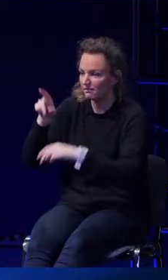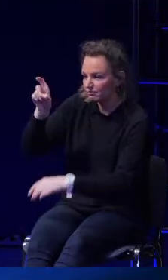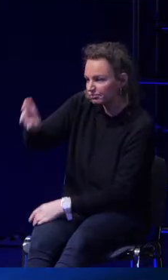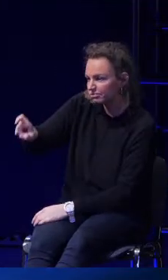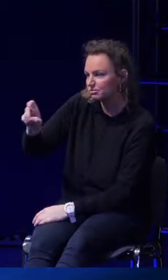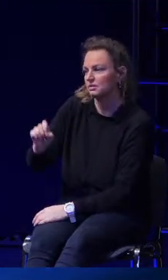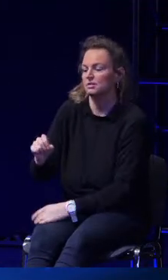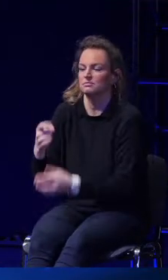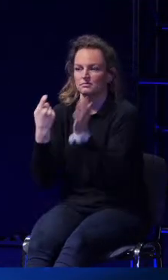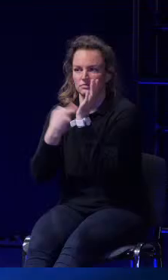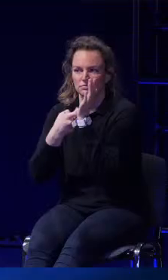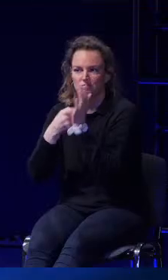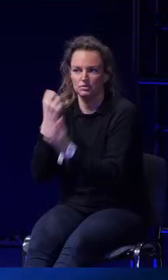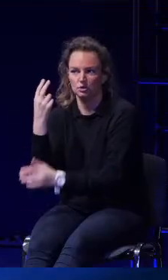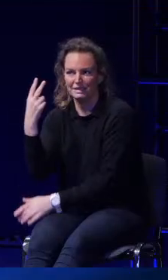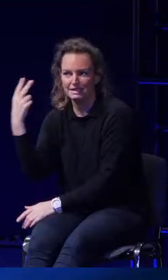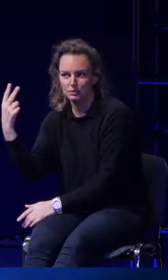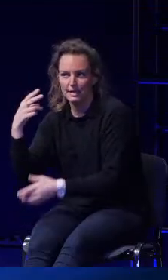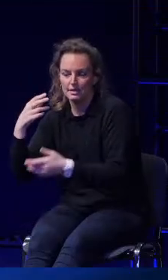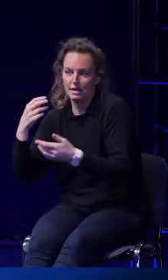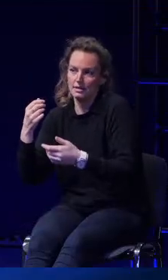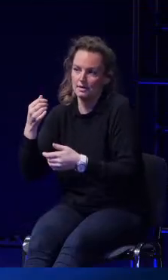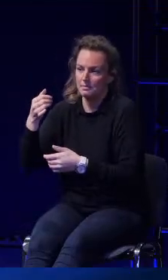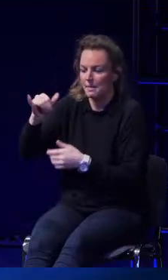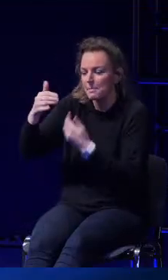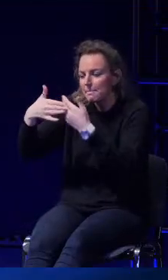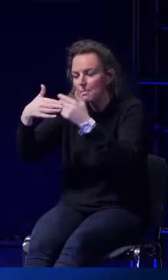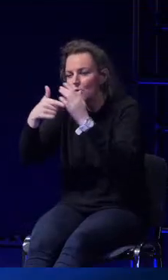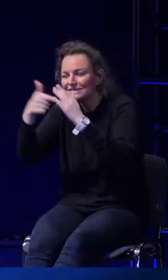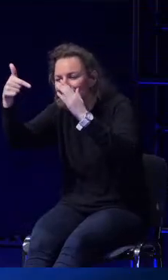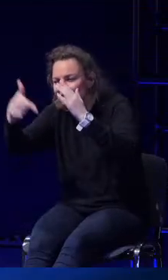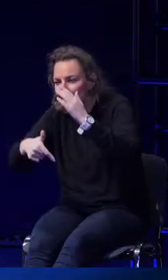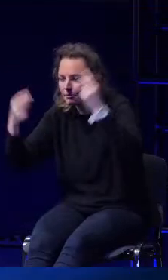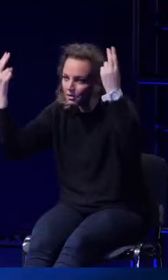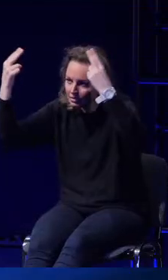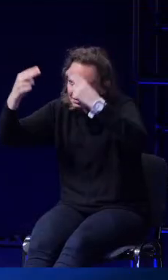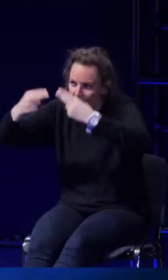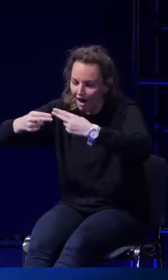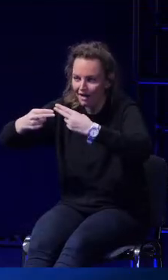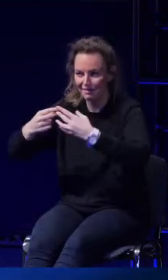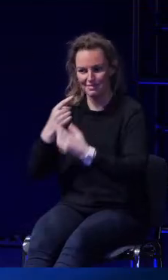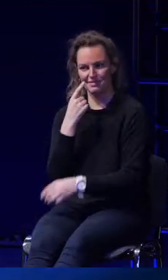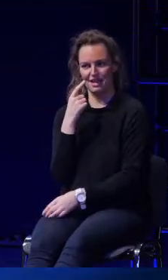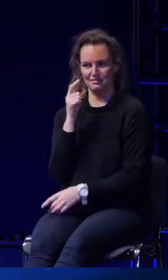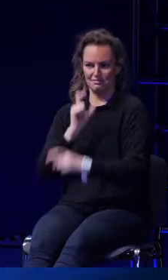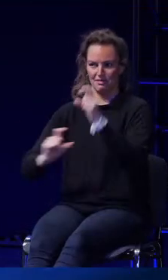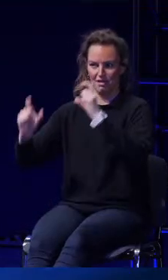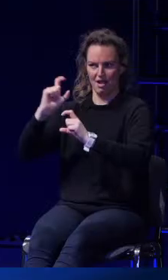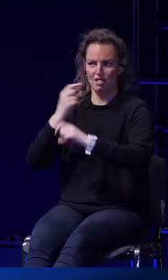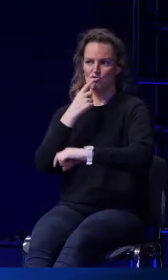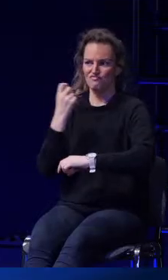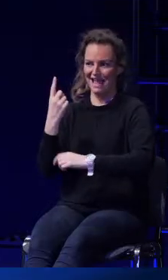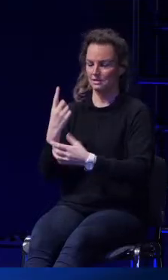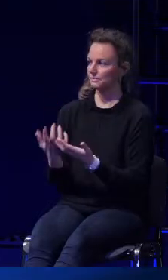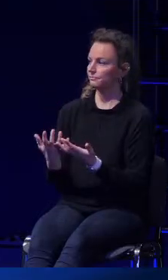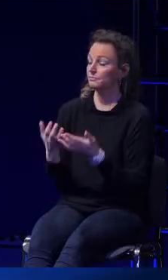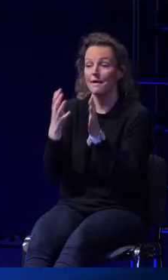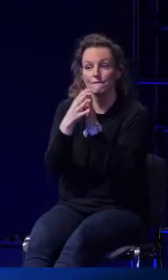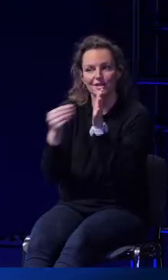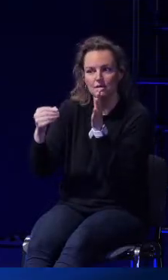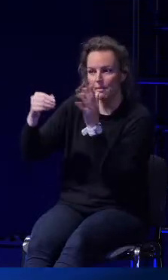2020, it might be a little bit more richer and deeper. Now, that's just the color red. Now, let's say you color mix to